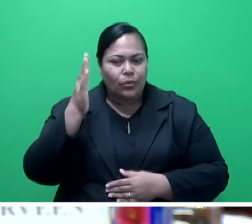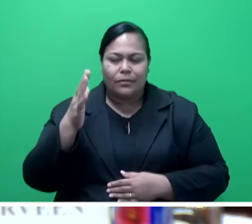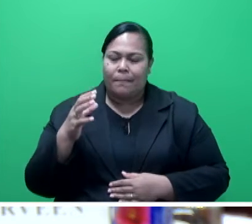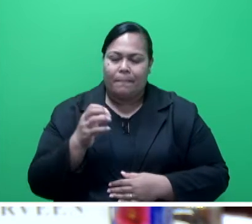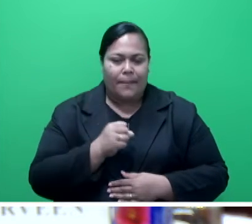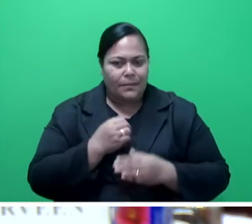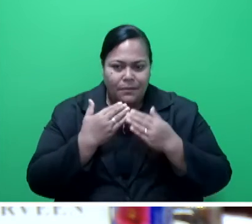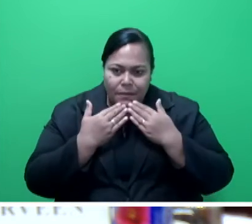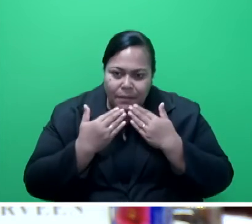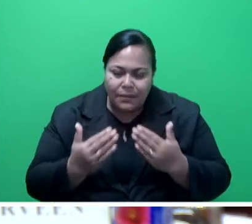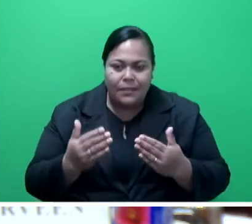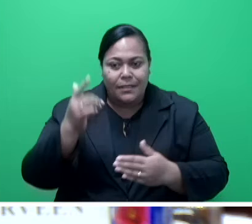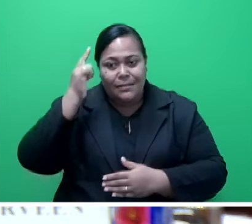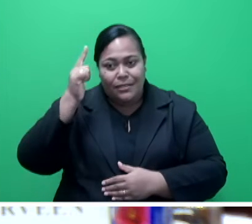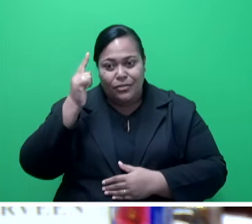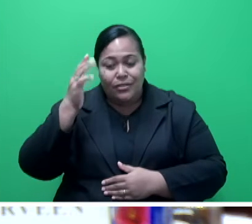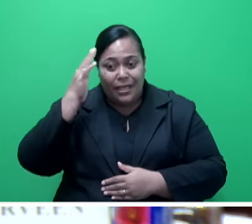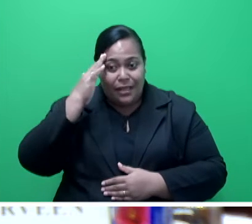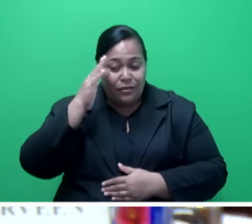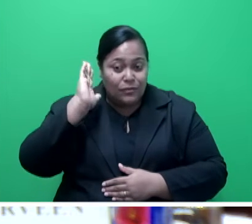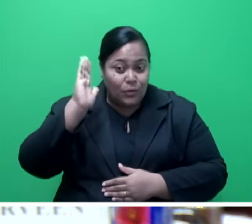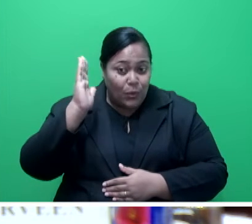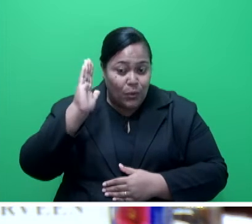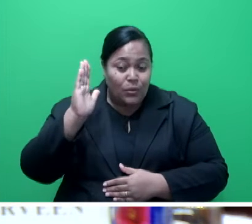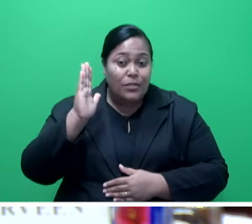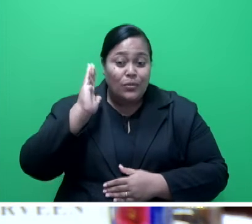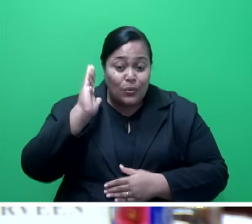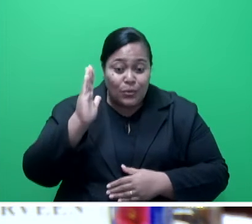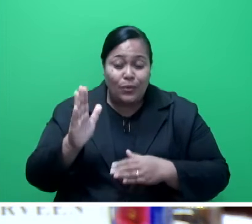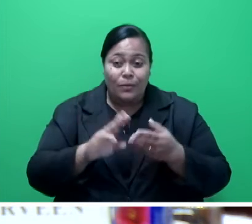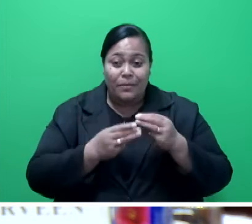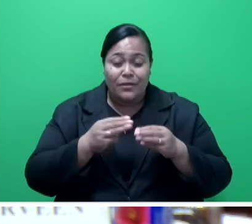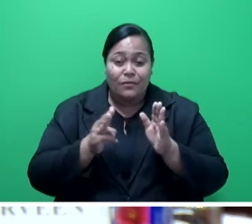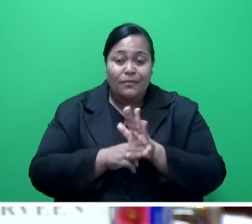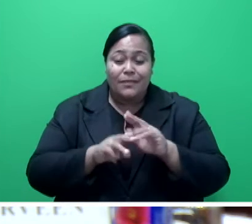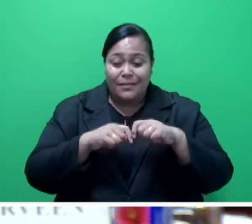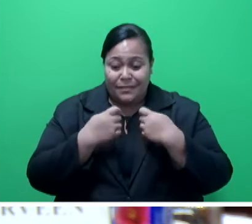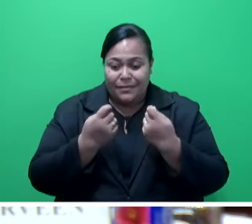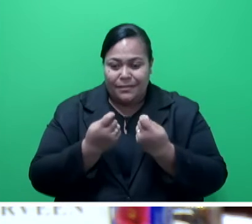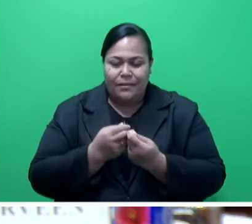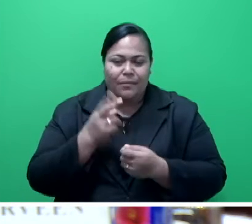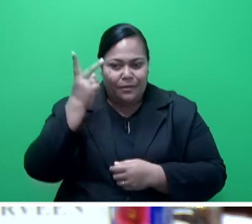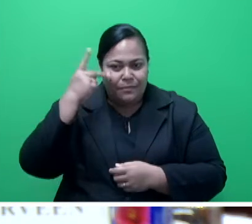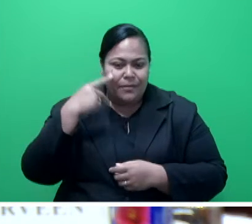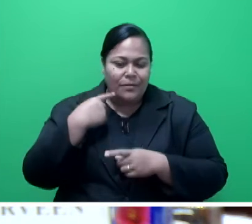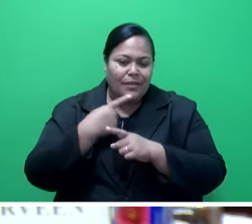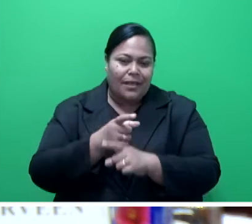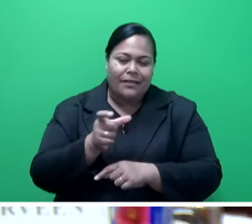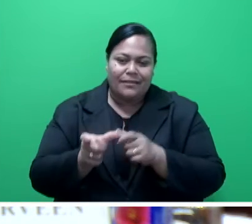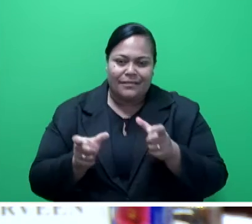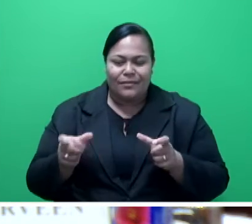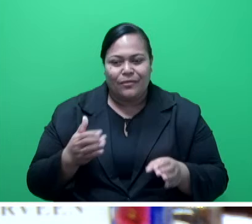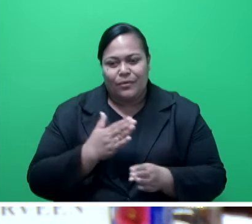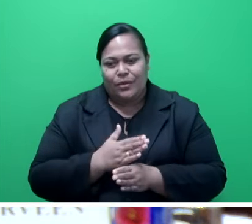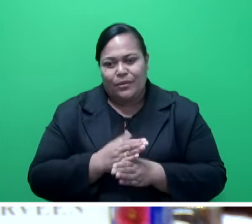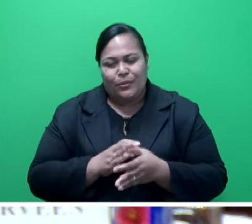the teachers, head of school, school management team, parents, guardians for this great effort. During my recent